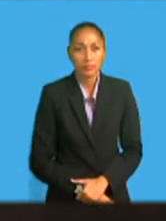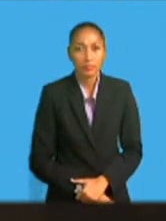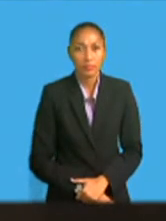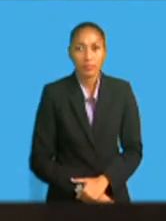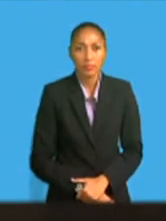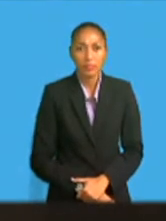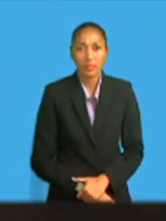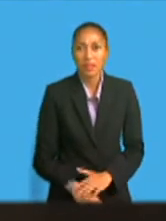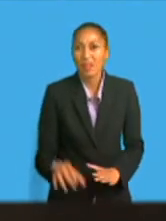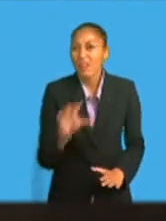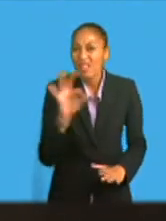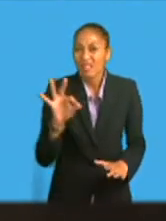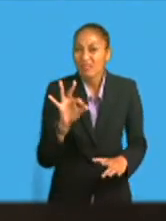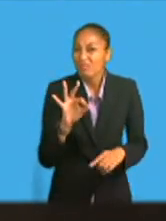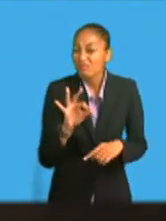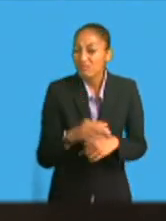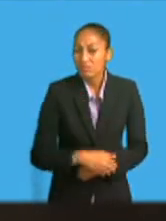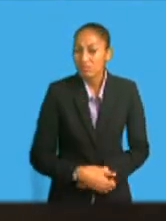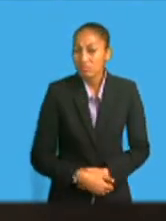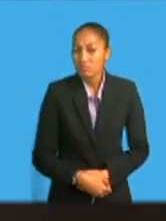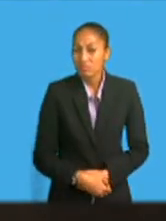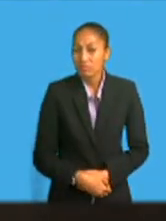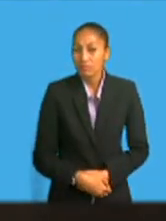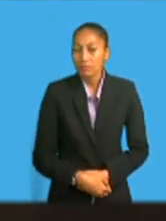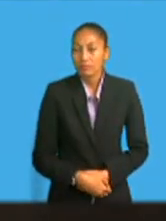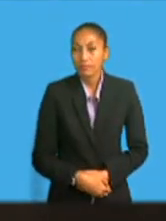which is not based